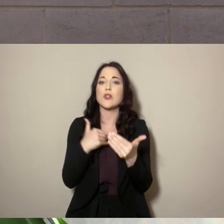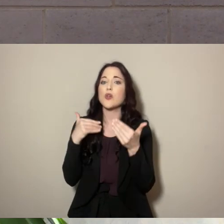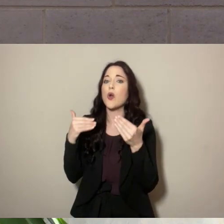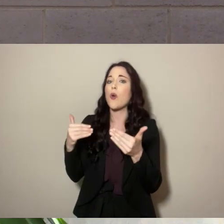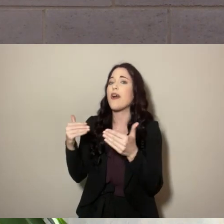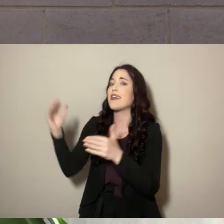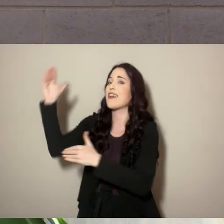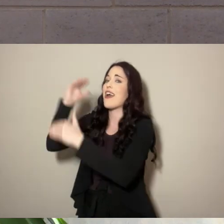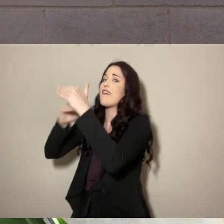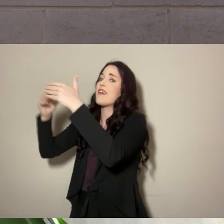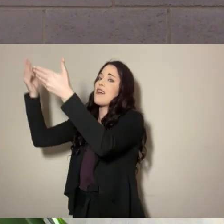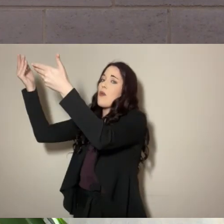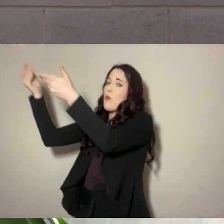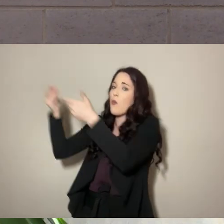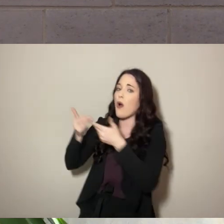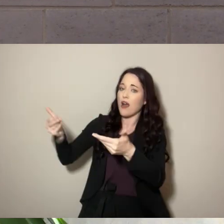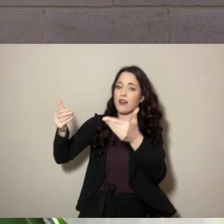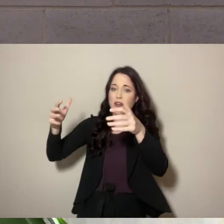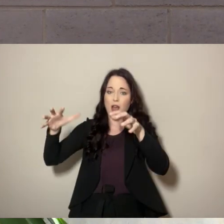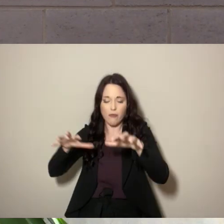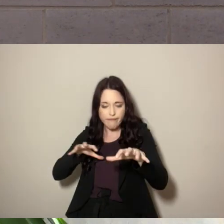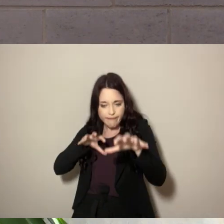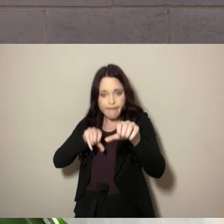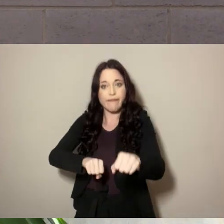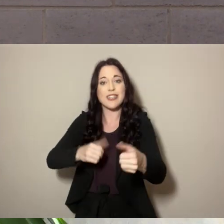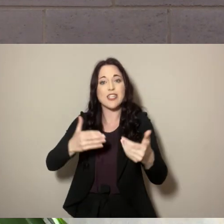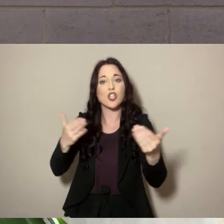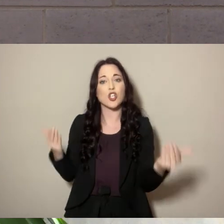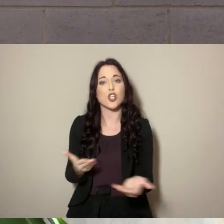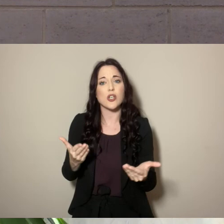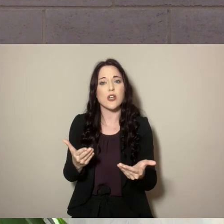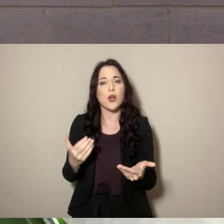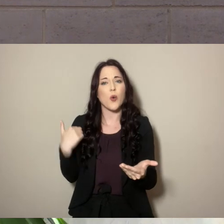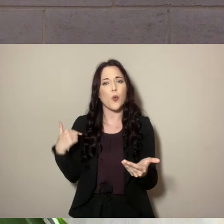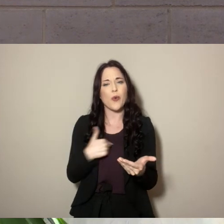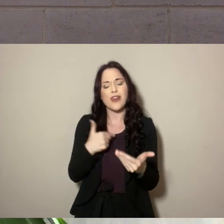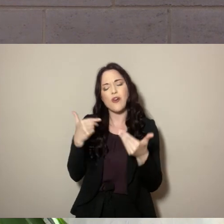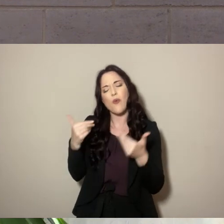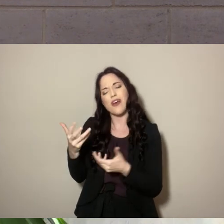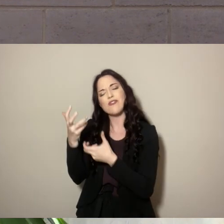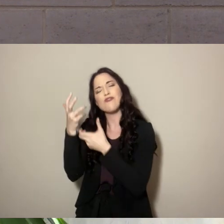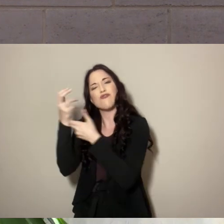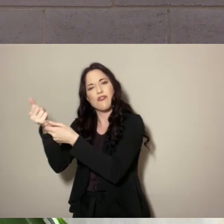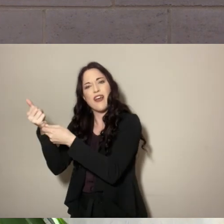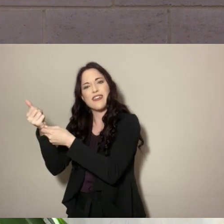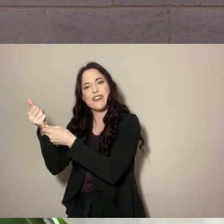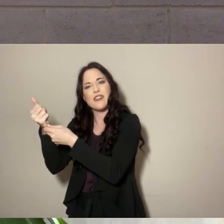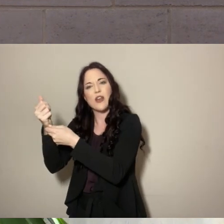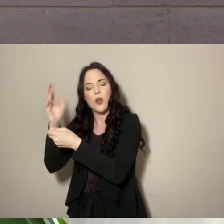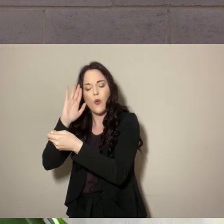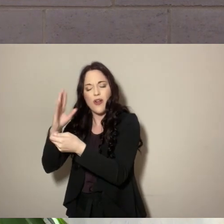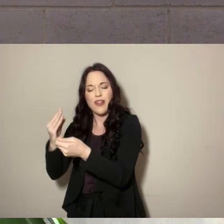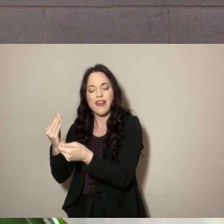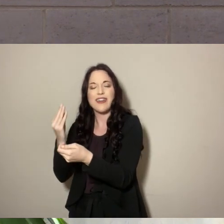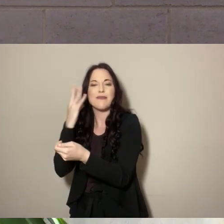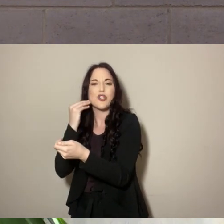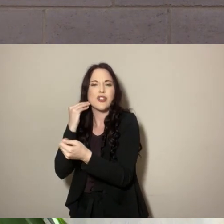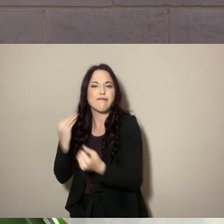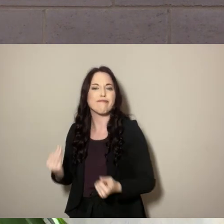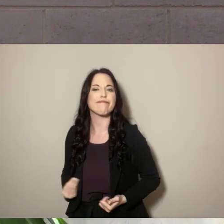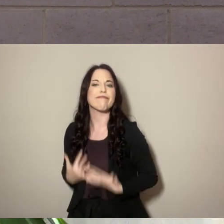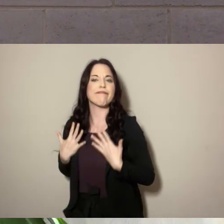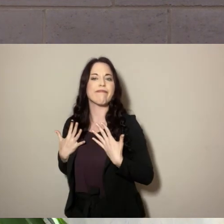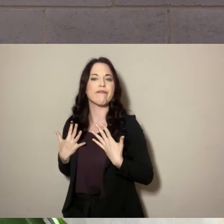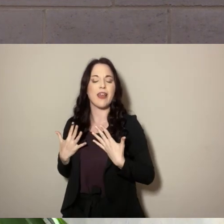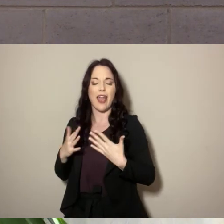trust, and heaven comes every time we do our part to create beloved community.